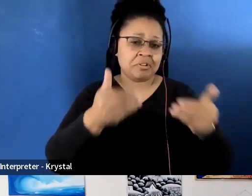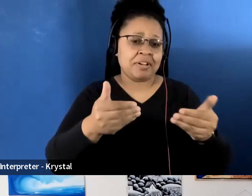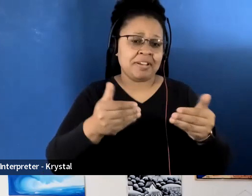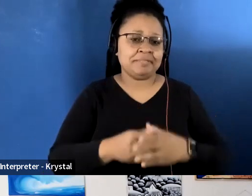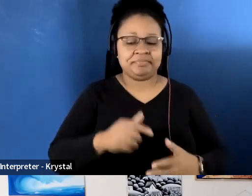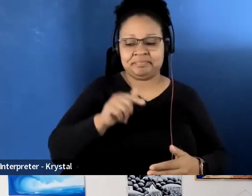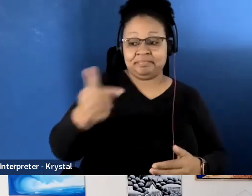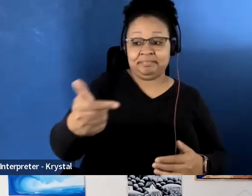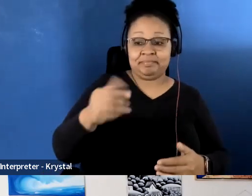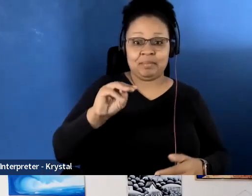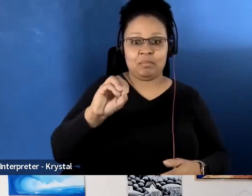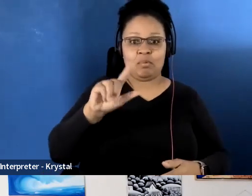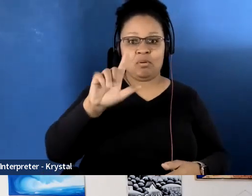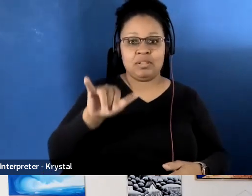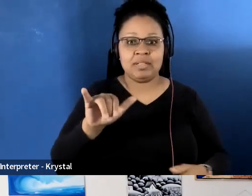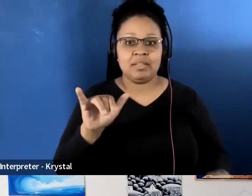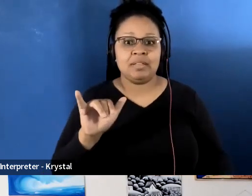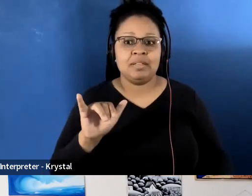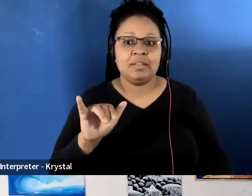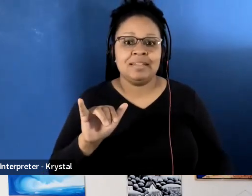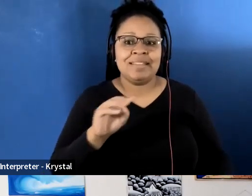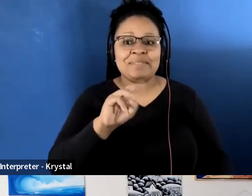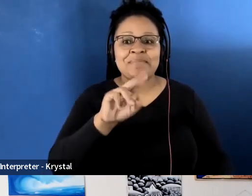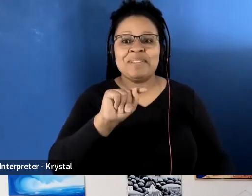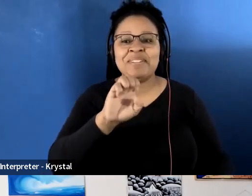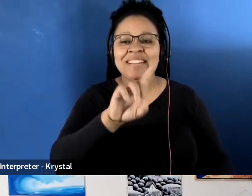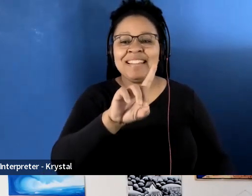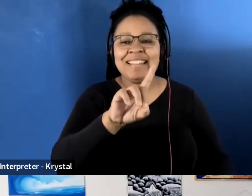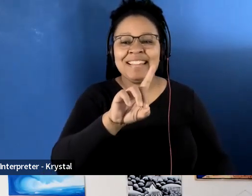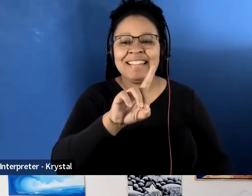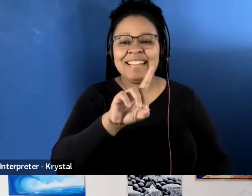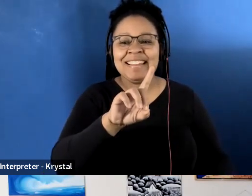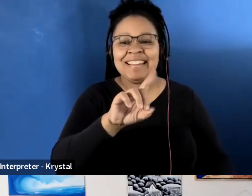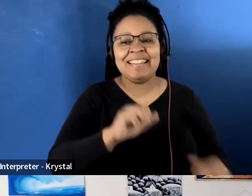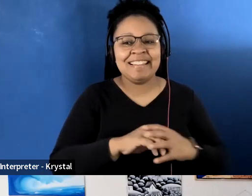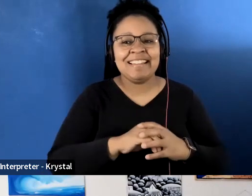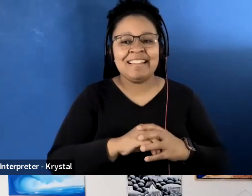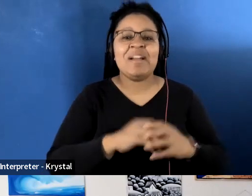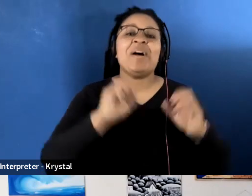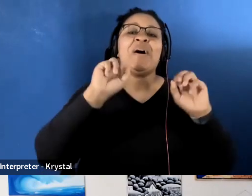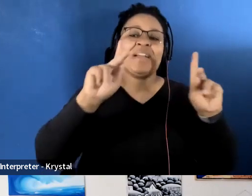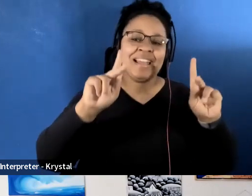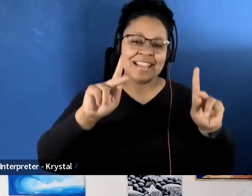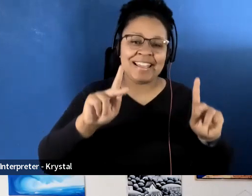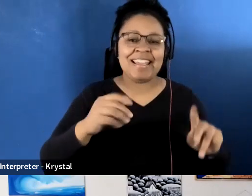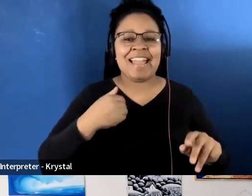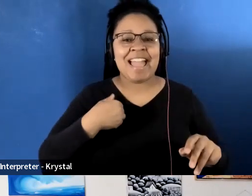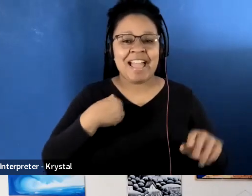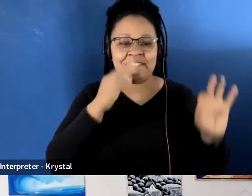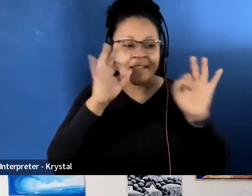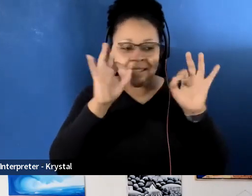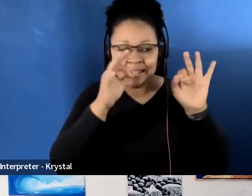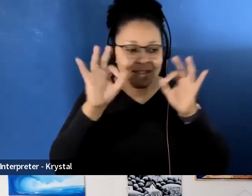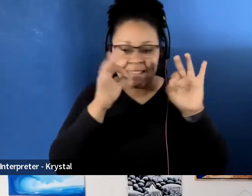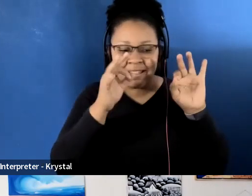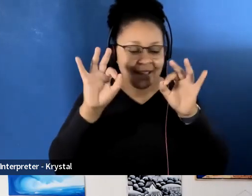You're muted. There we go. I also have shifty eyes because my